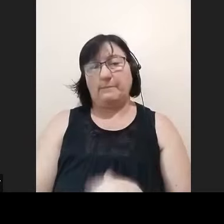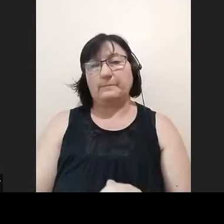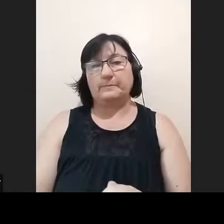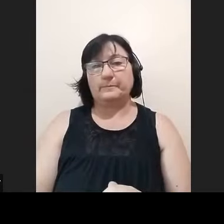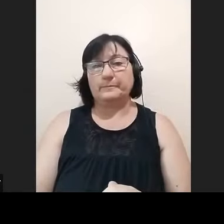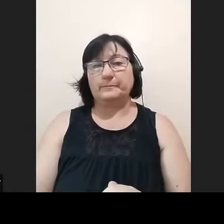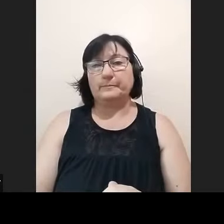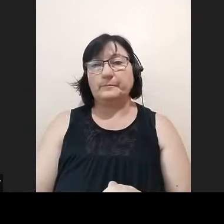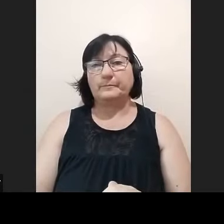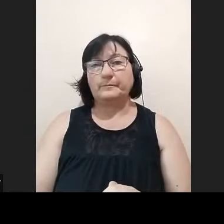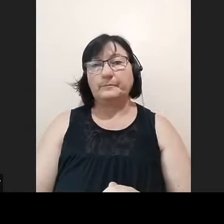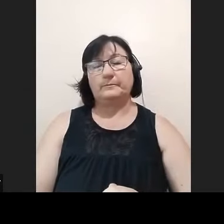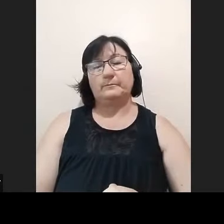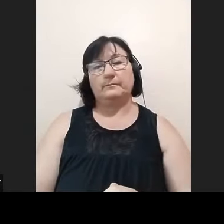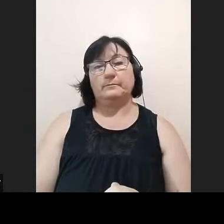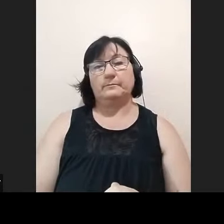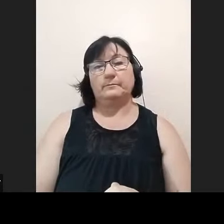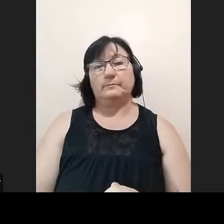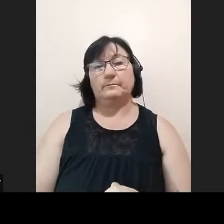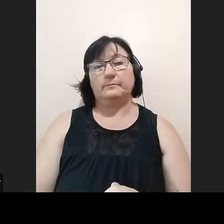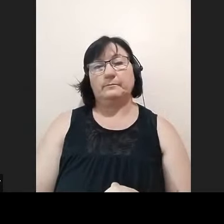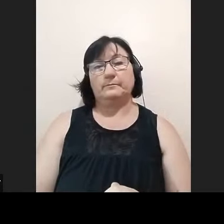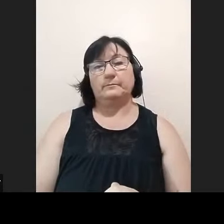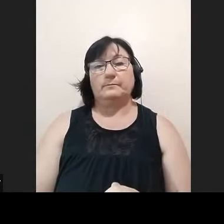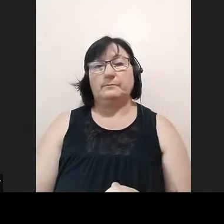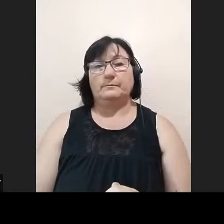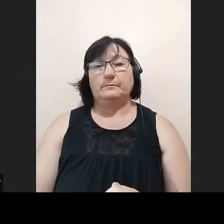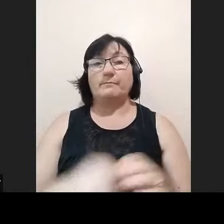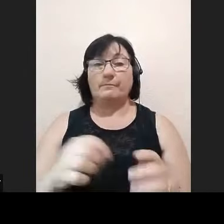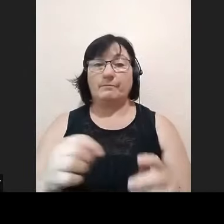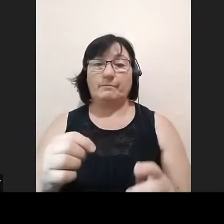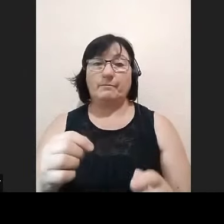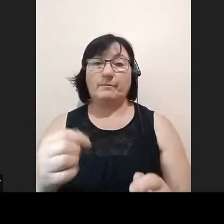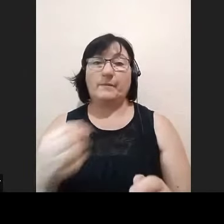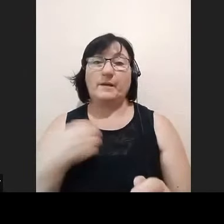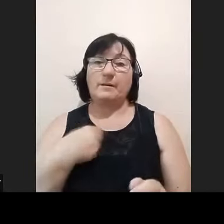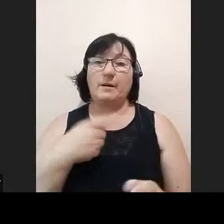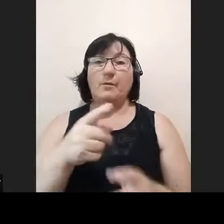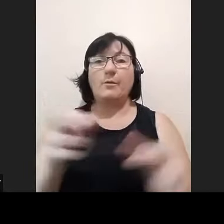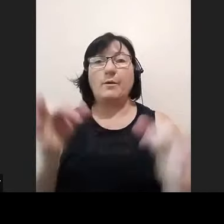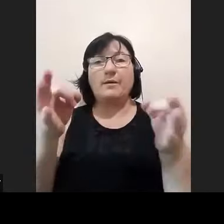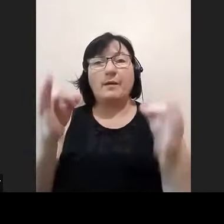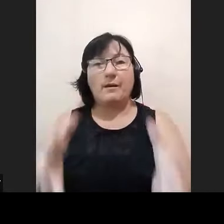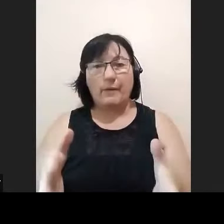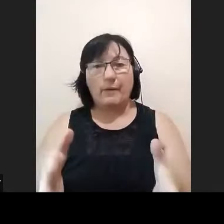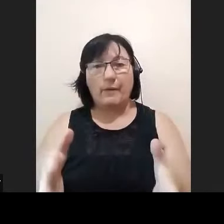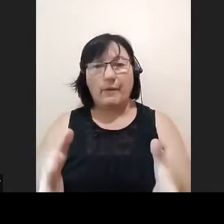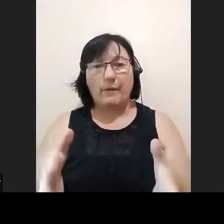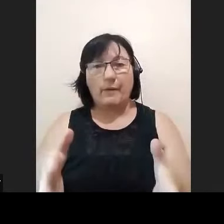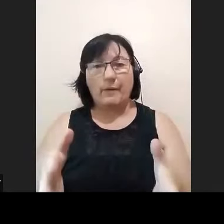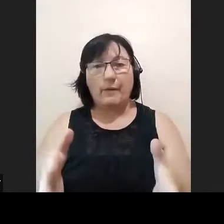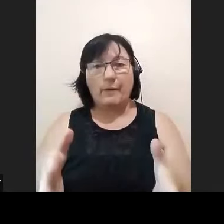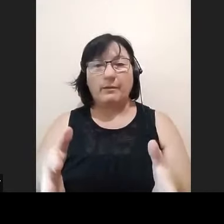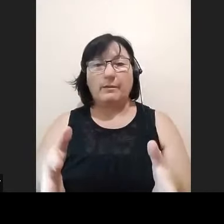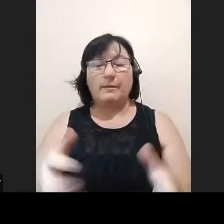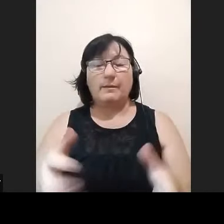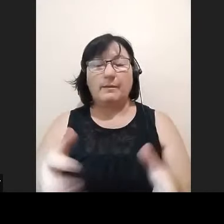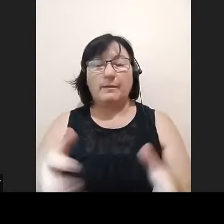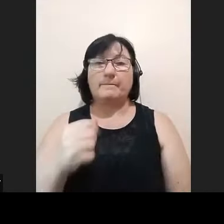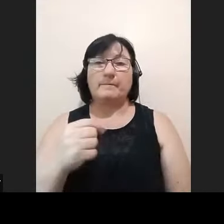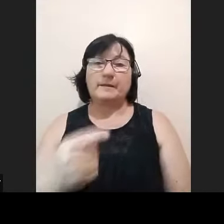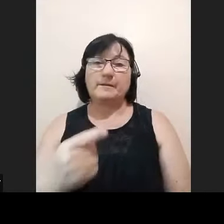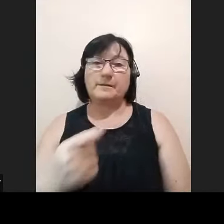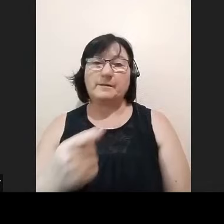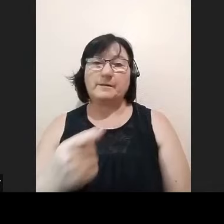our head, our director, Croatia has indicated in the opening that our passion is to impact